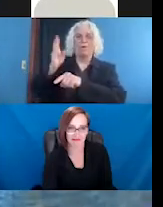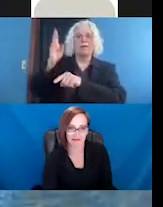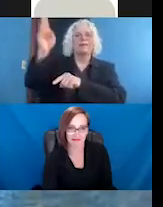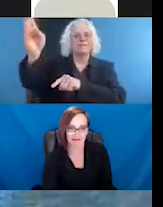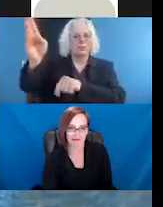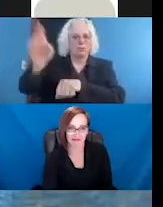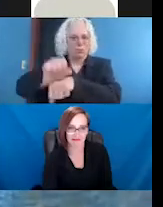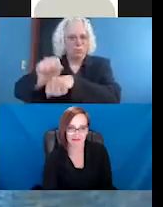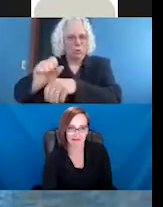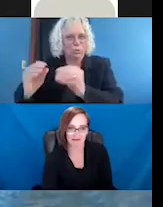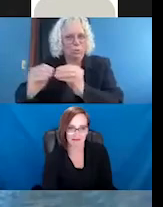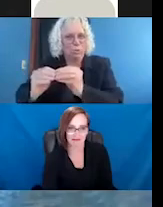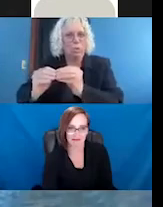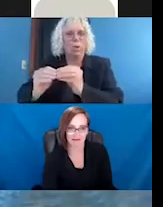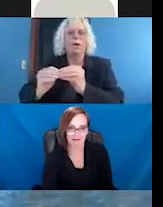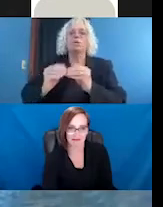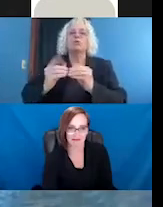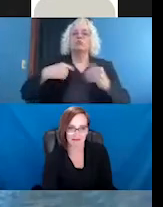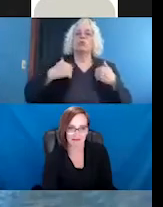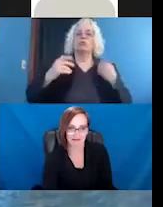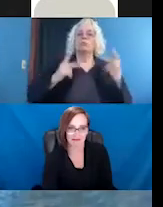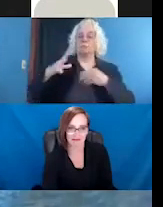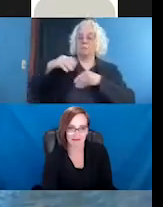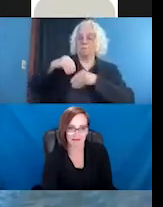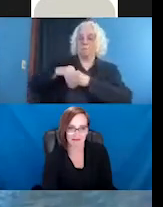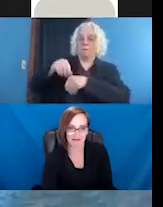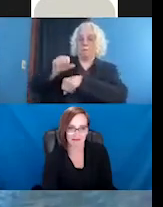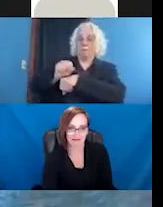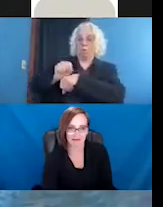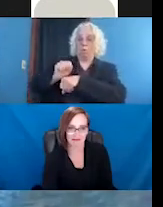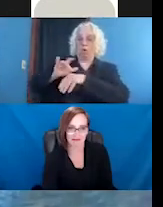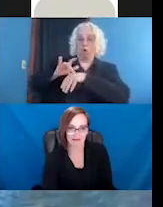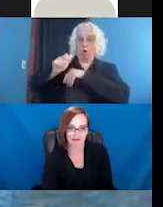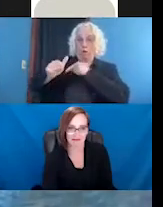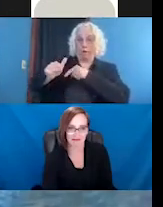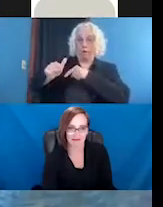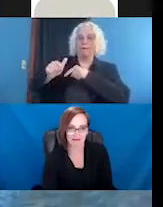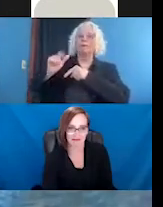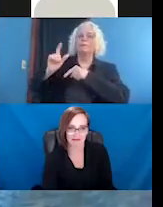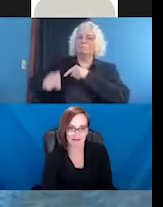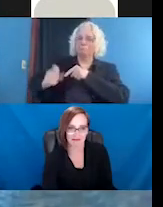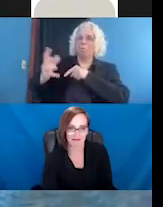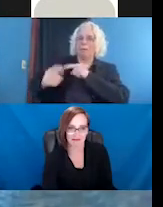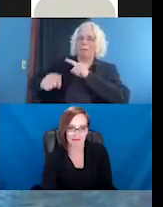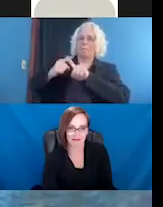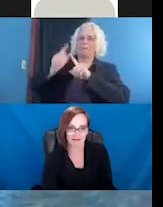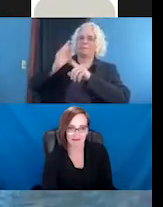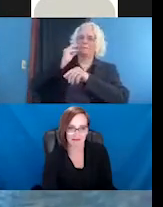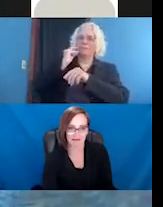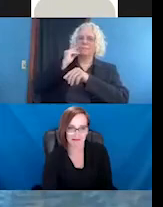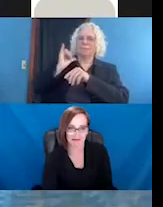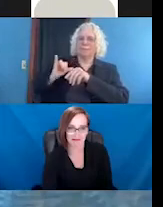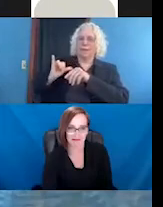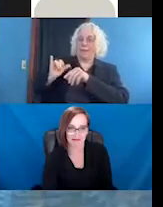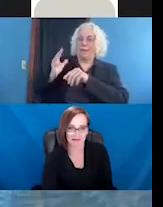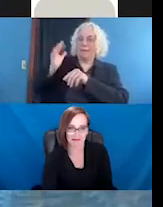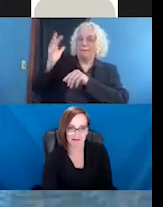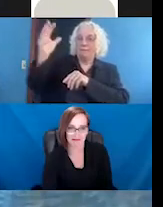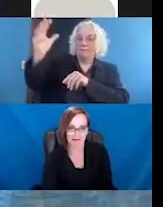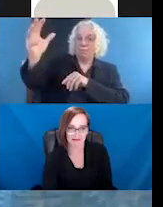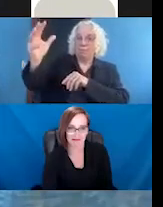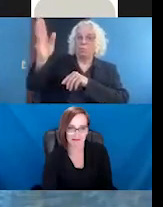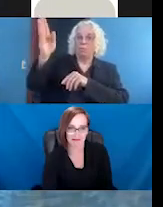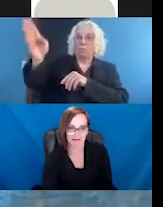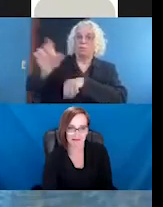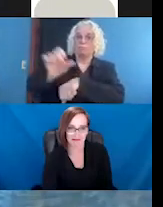engaged in the workforce to have really good early work experience. And so that's another thing. Invest early in